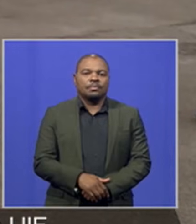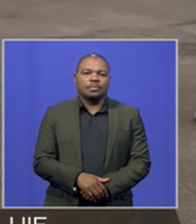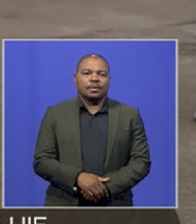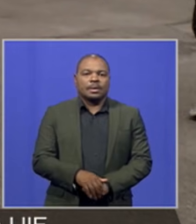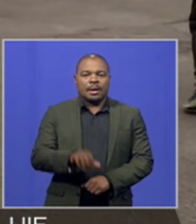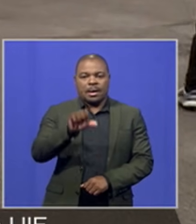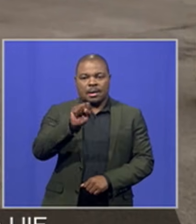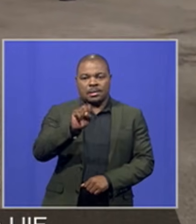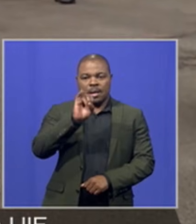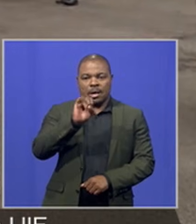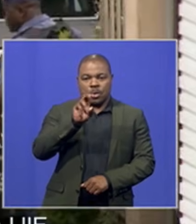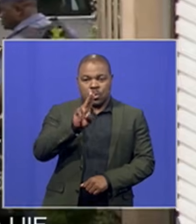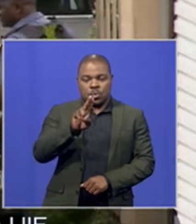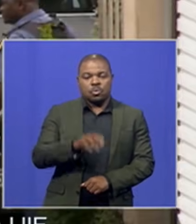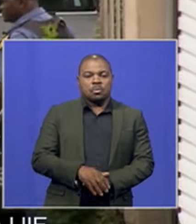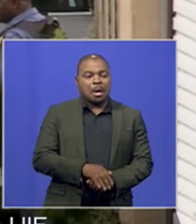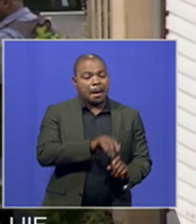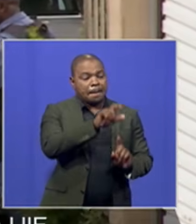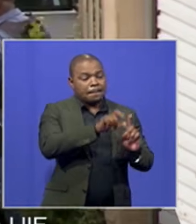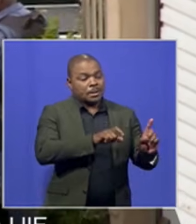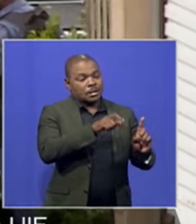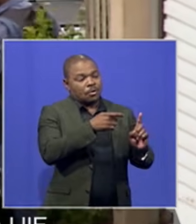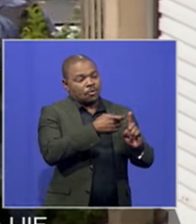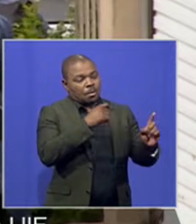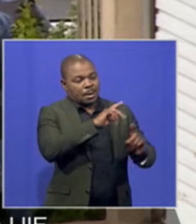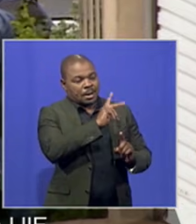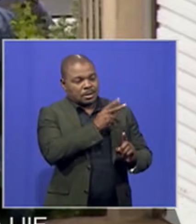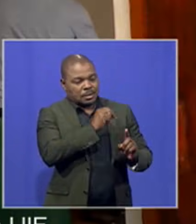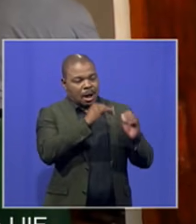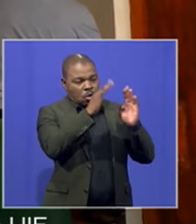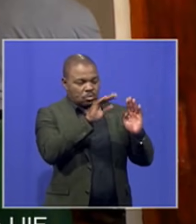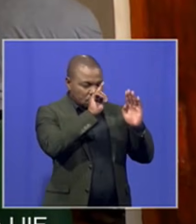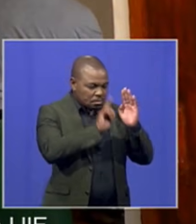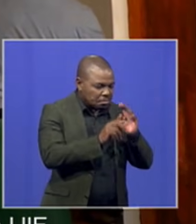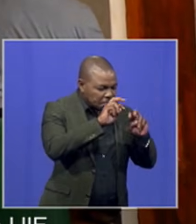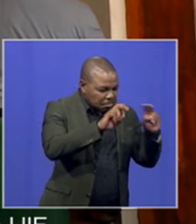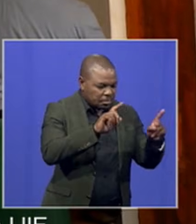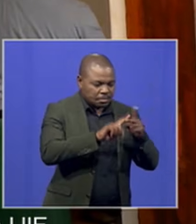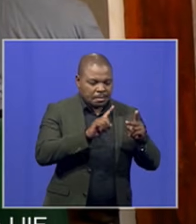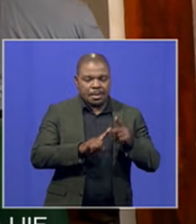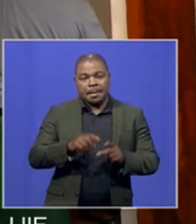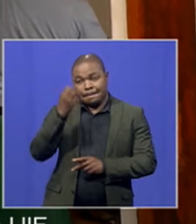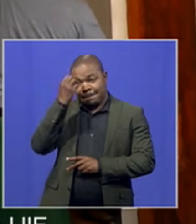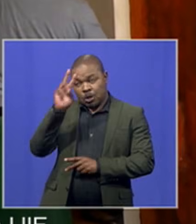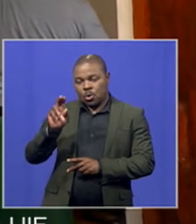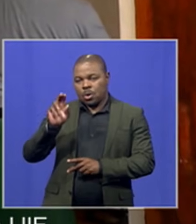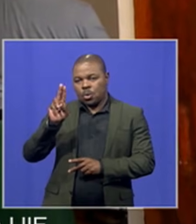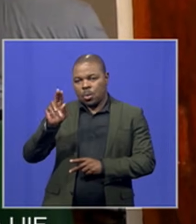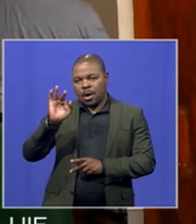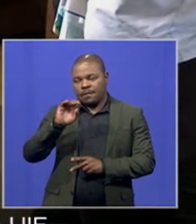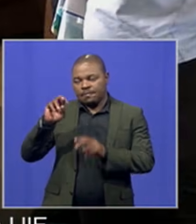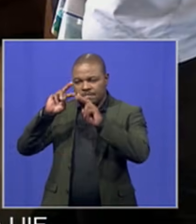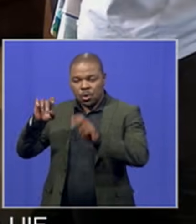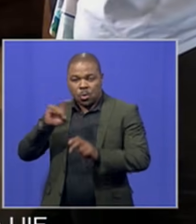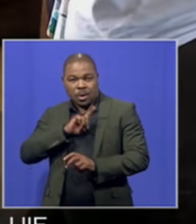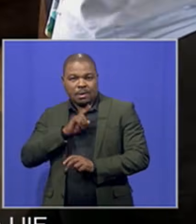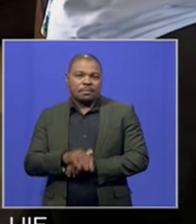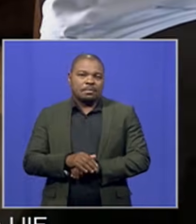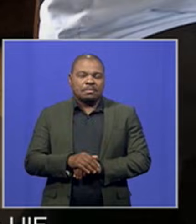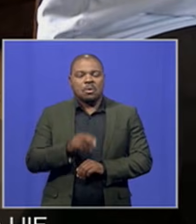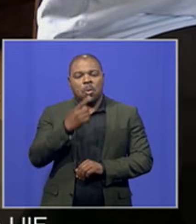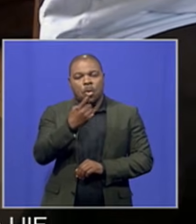Kaoleleng SIU e phenyokolla ntlo ya mmelaelwa KZN le dikantoro tsa UIF Pretoria mabapi le bobodu ba diranta tse dimilione